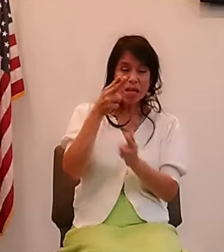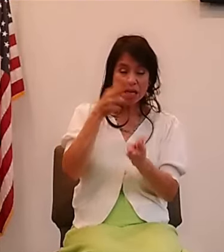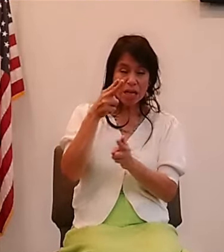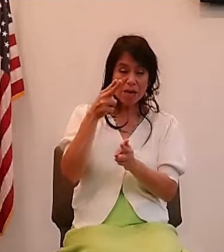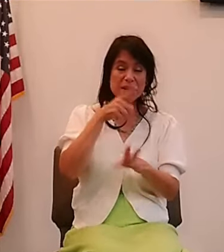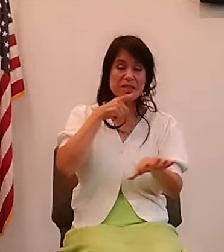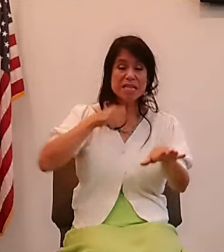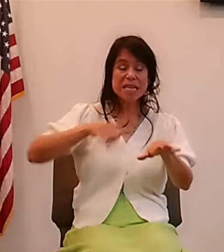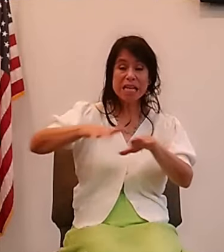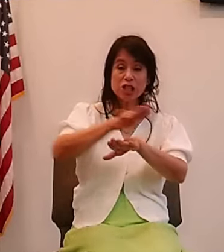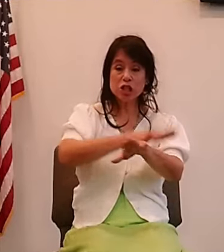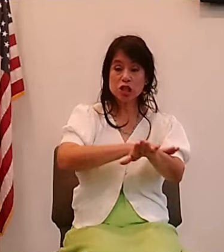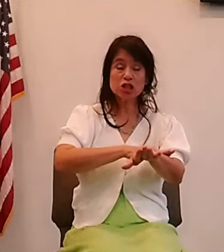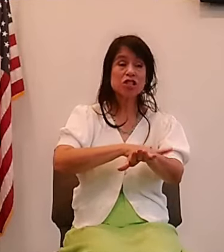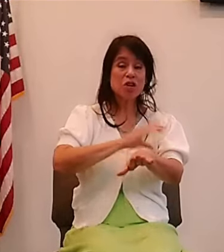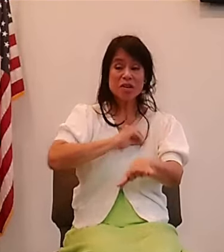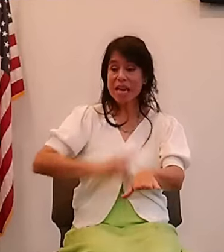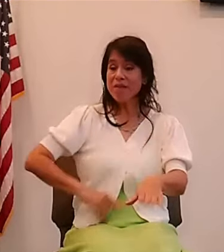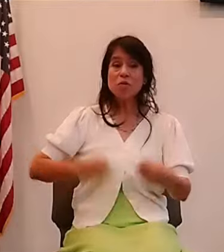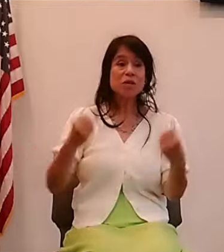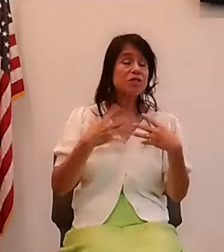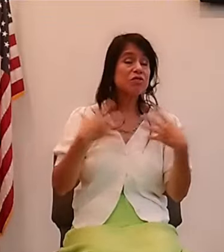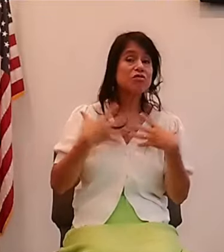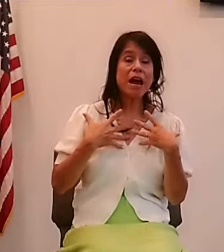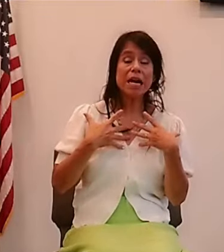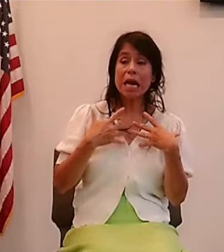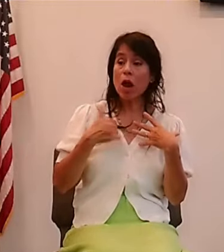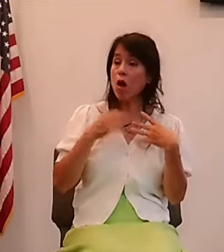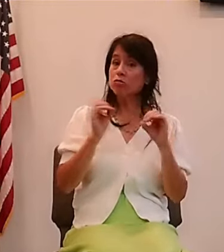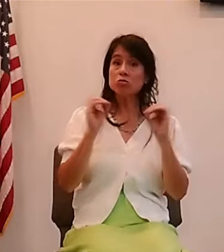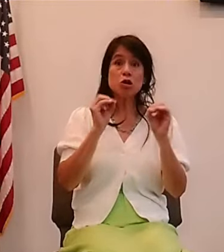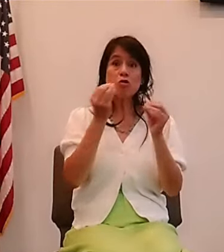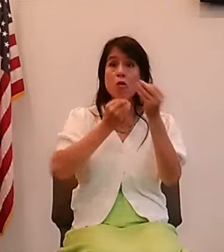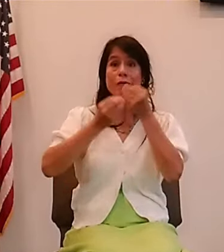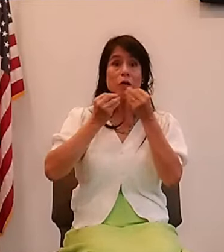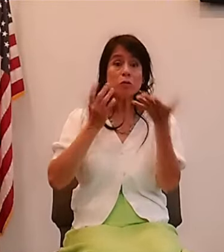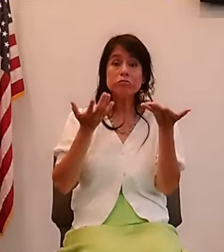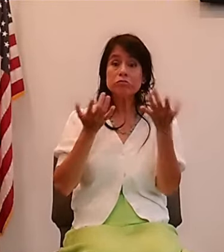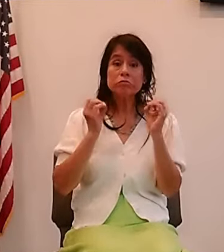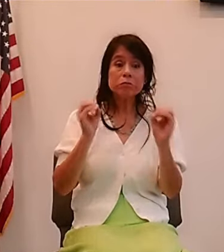so that he feared for his life and had no food.